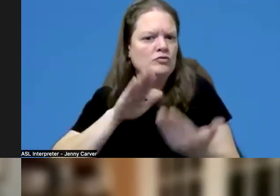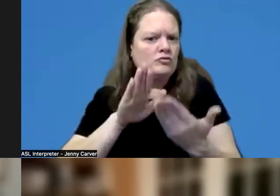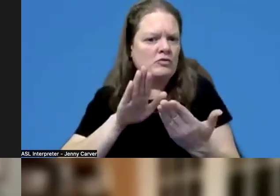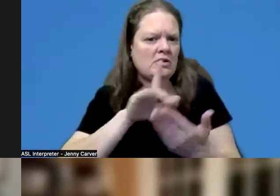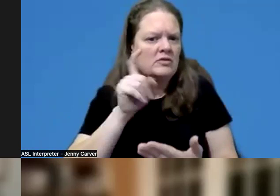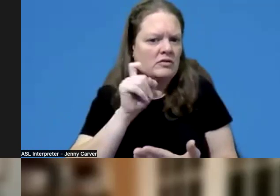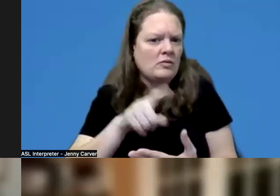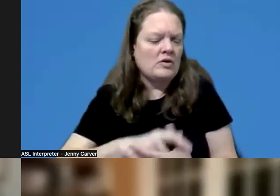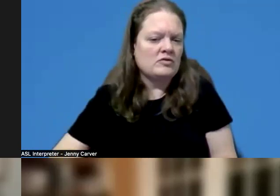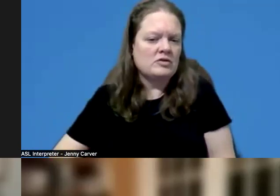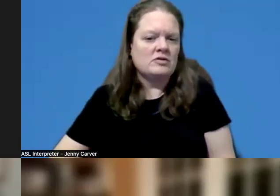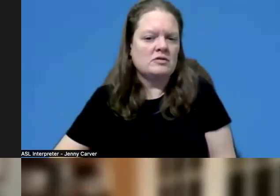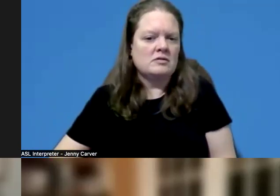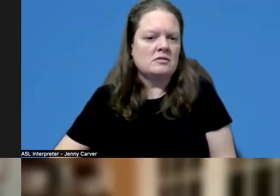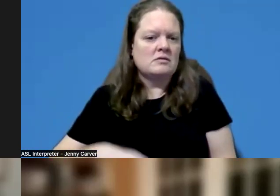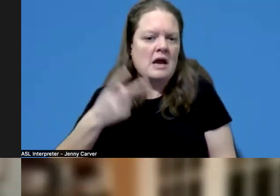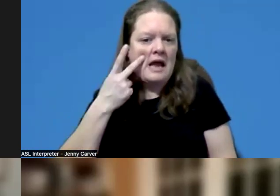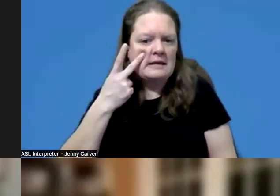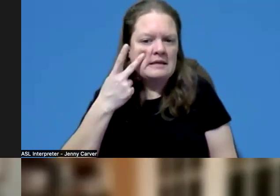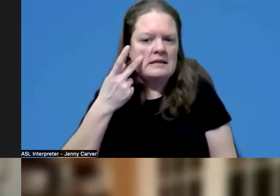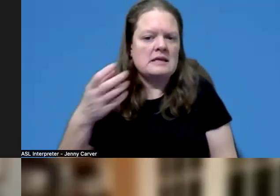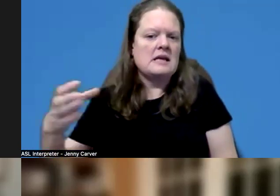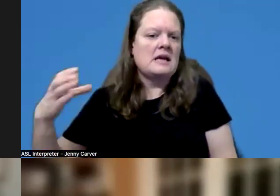question. I see Captain Duro.